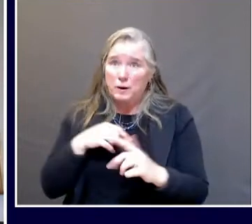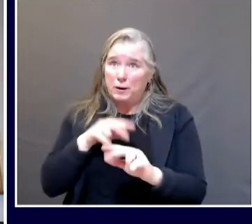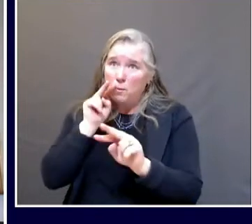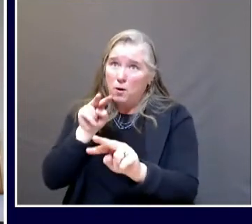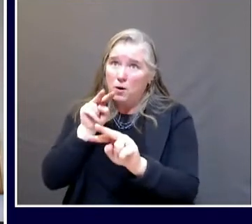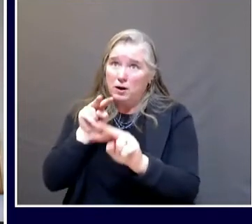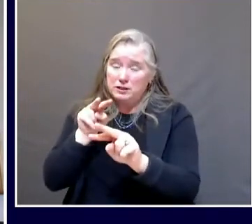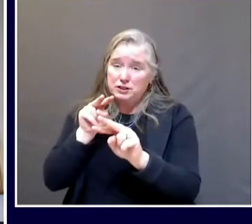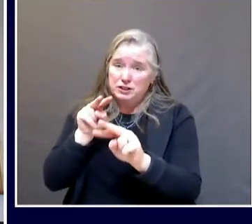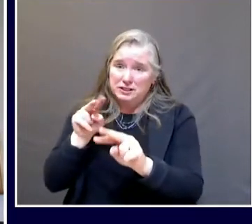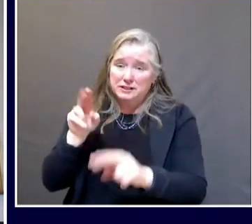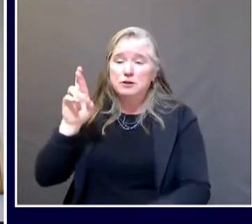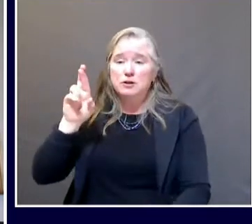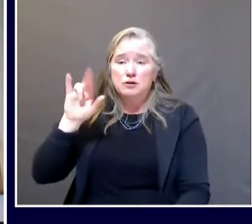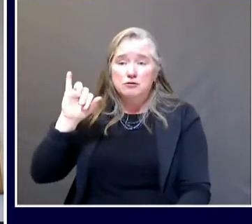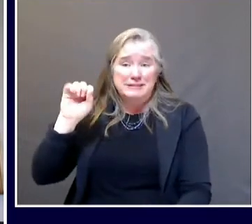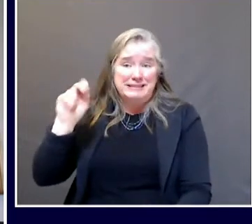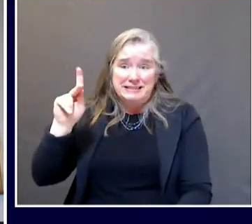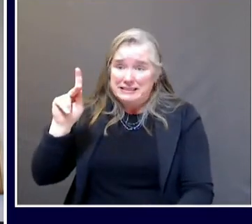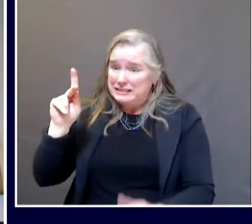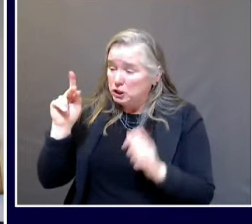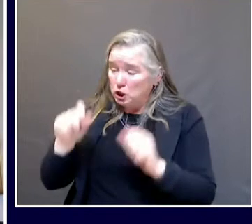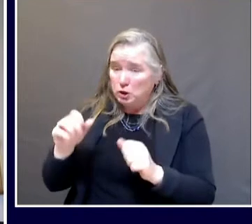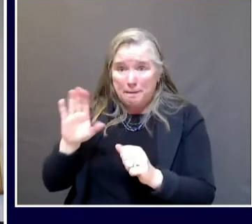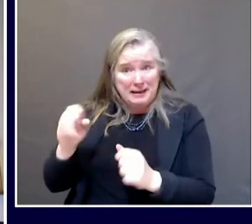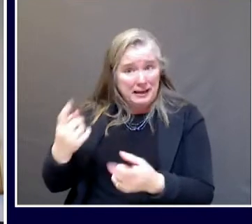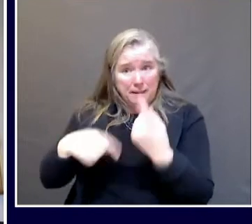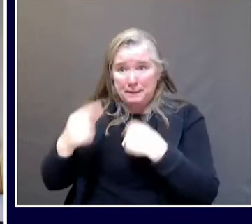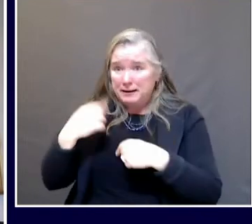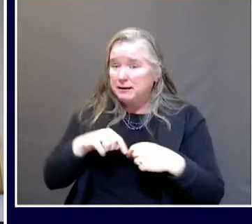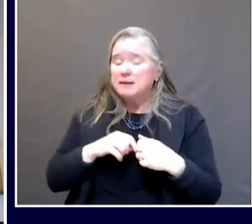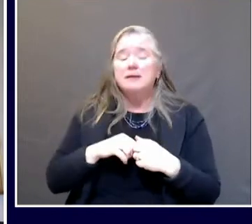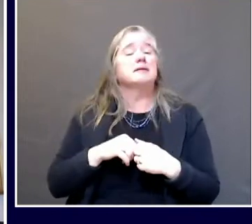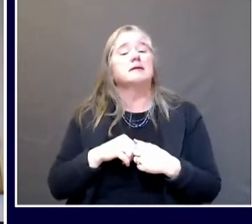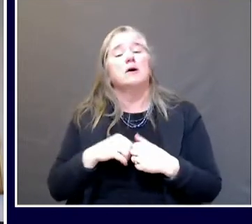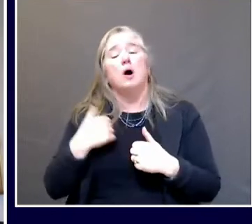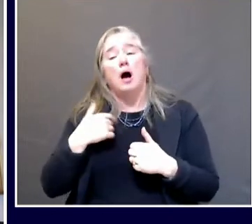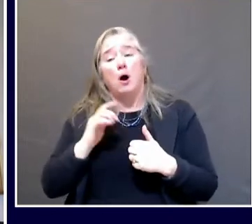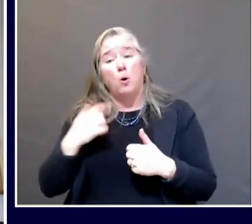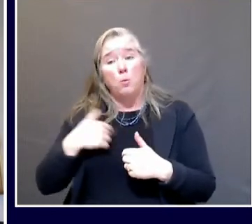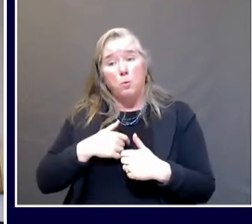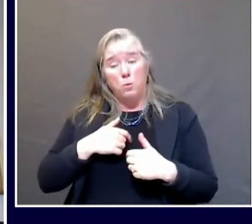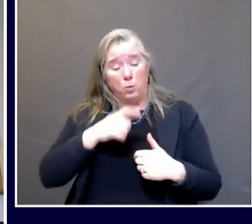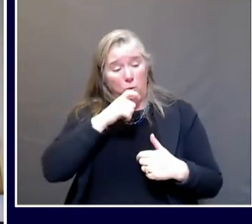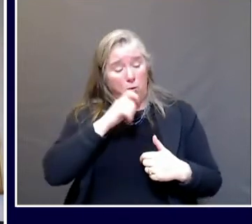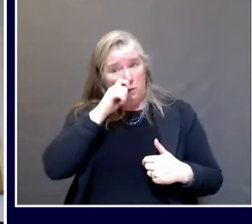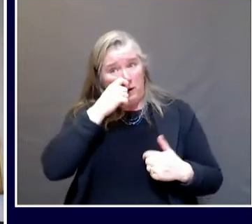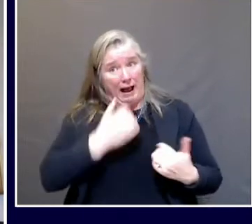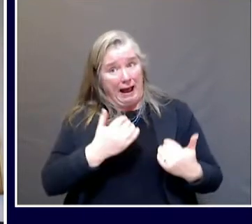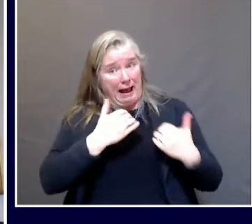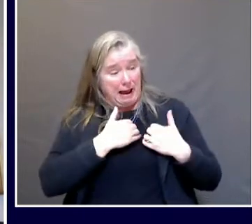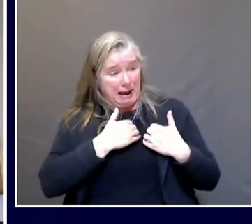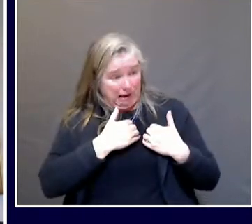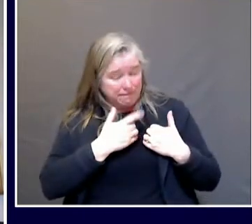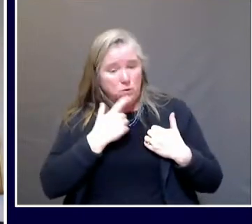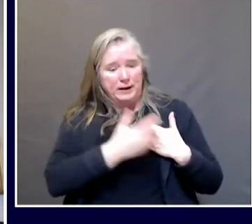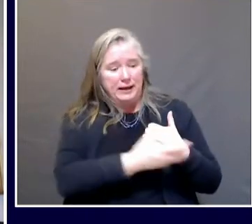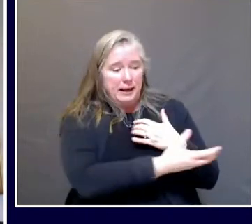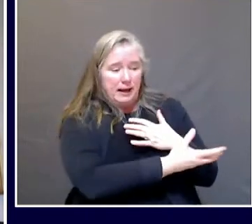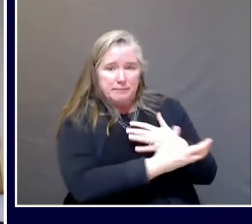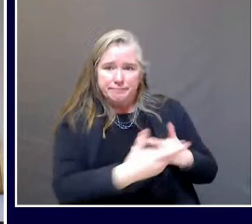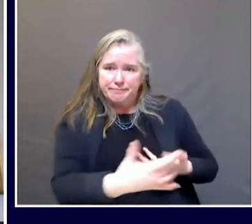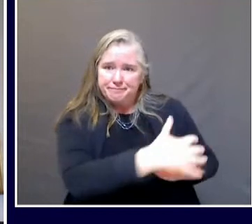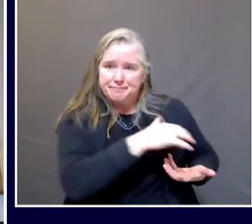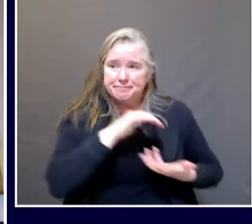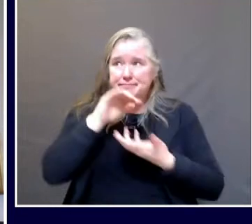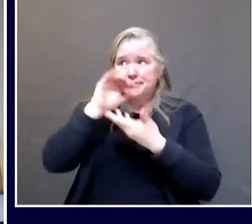trying to test for as many of our positive samples as we can to try to see if we have identified it here. We've not done